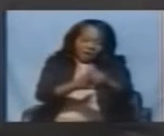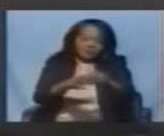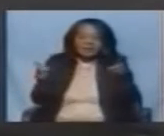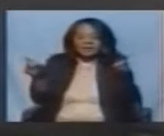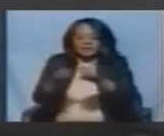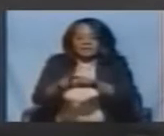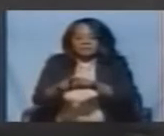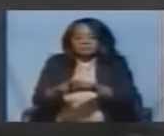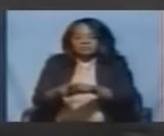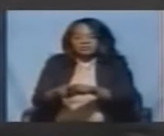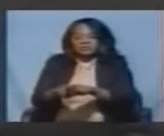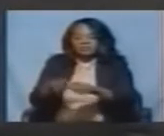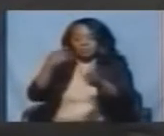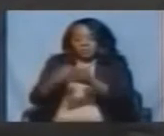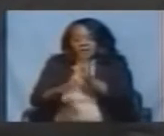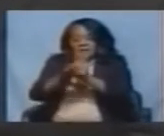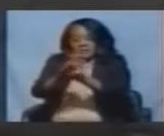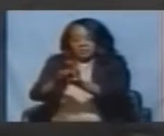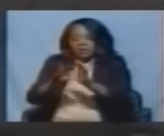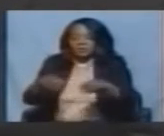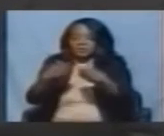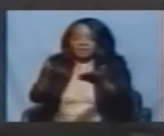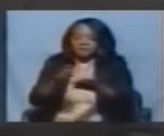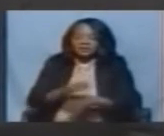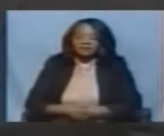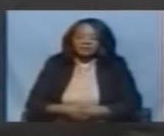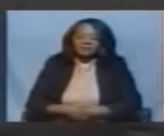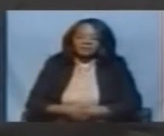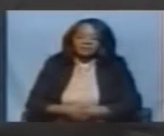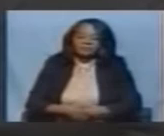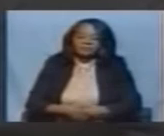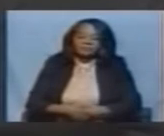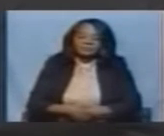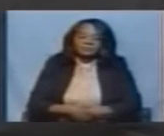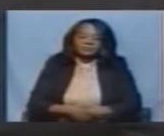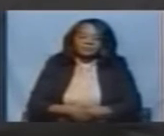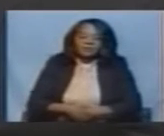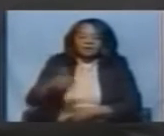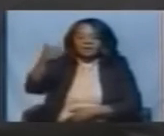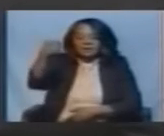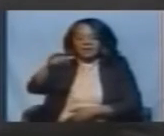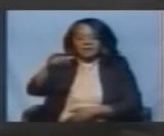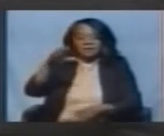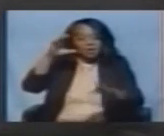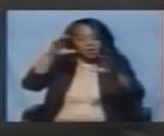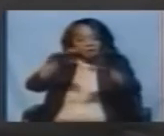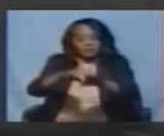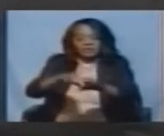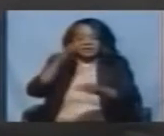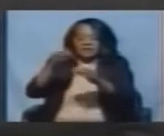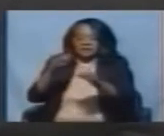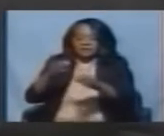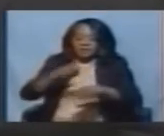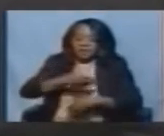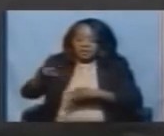to the point I was making, the price reasonable analysis, you know, where you're going to have, you know, term contracts. You know, if you are supplying government, you